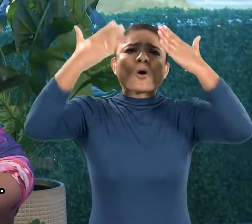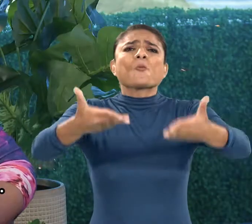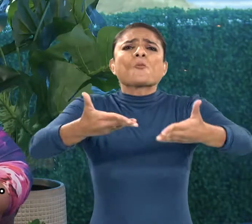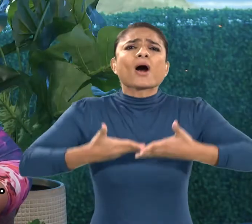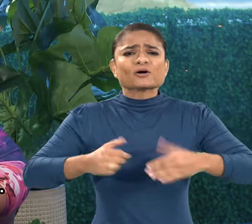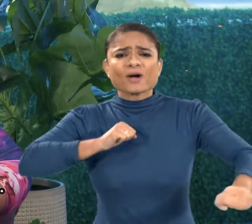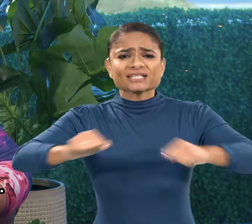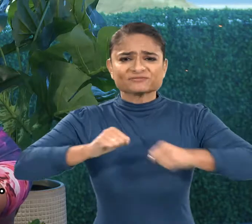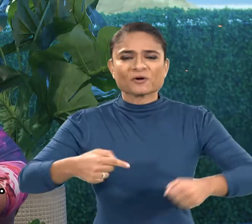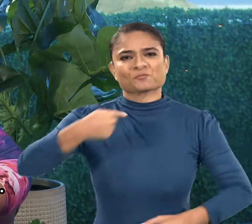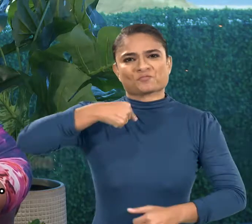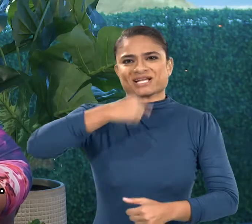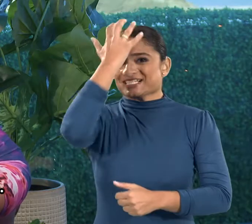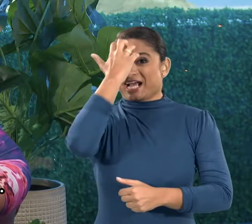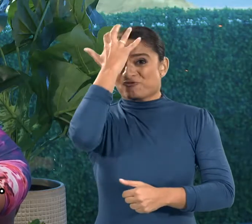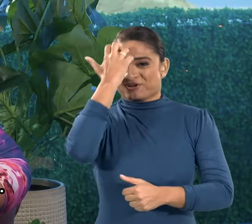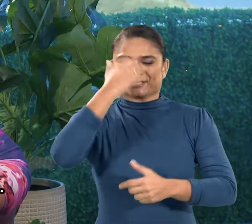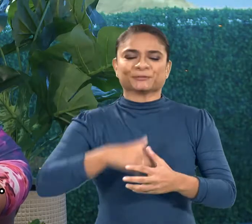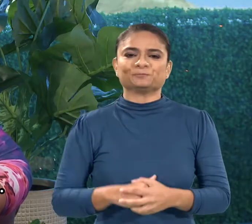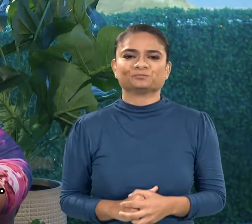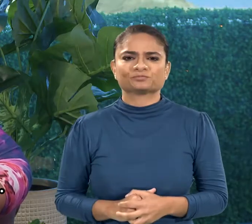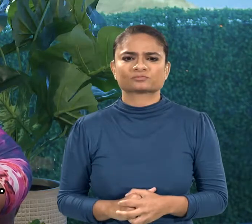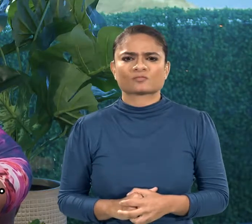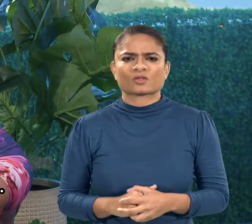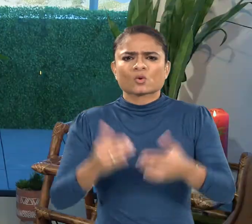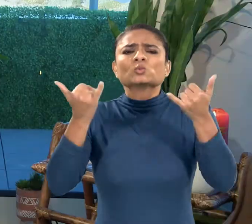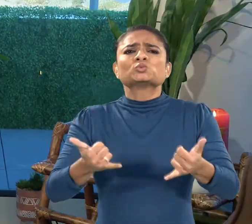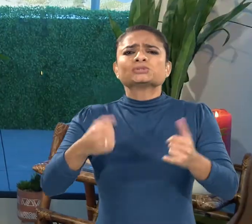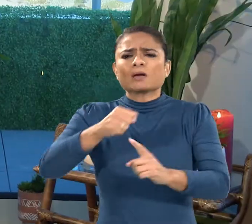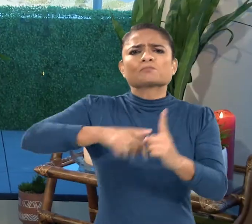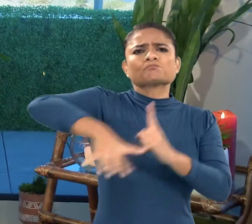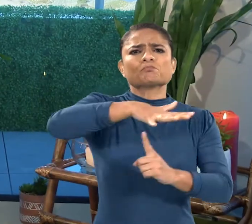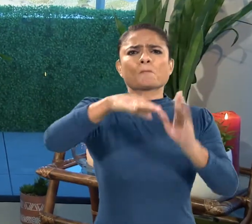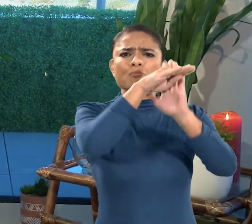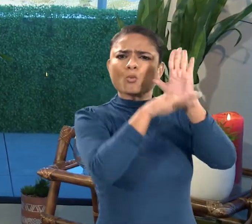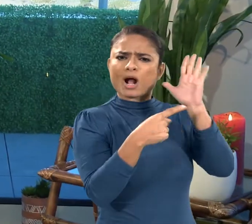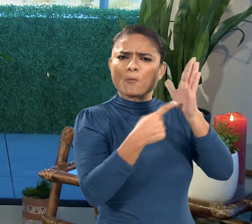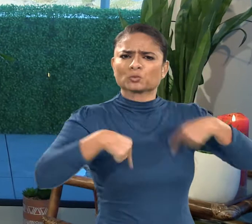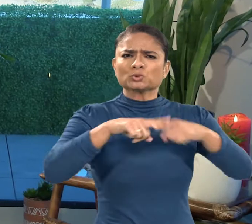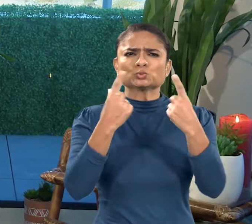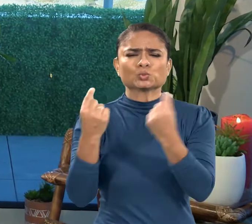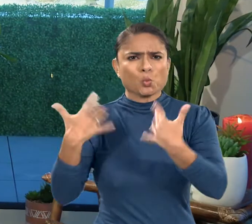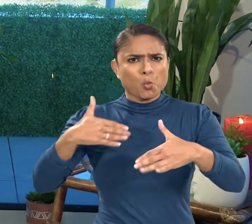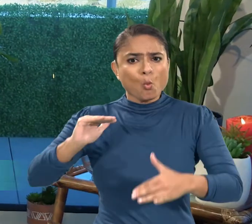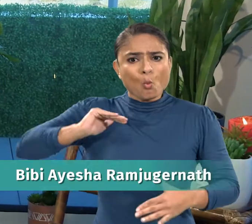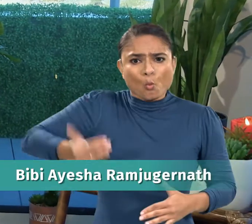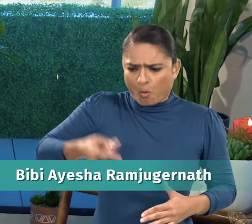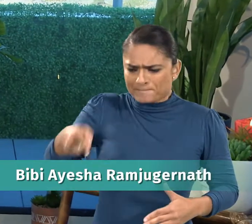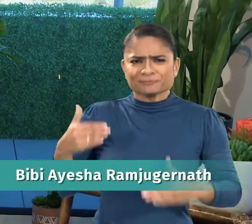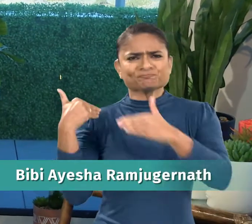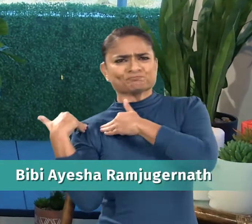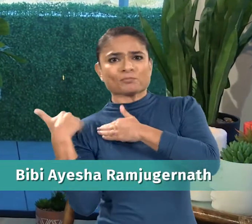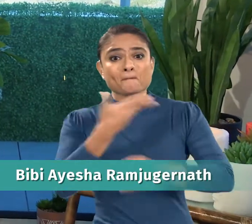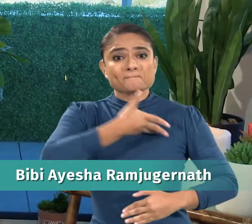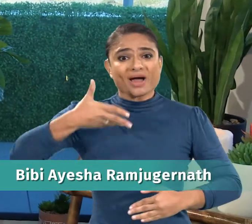Hello and welcome to Activated with me, your host, Taryn Tomlinson. In today's episode, we celebrate the womanhood of mothers